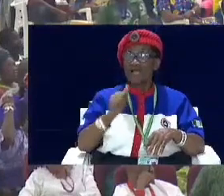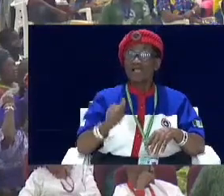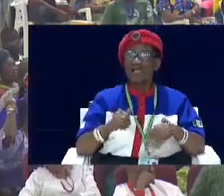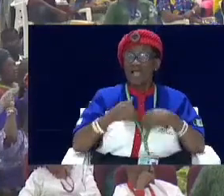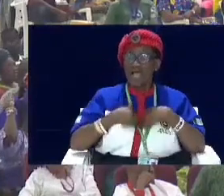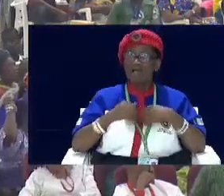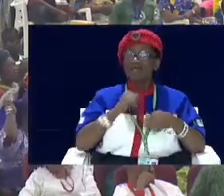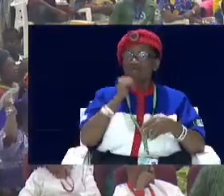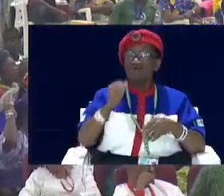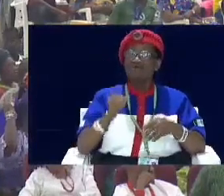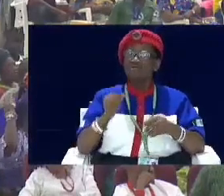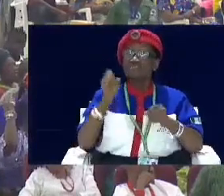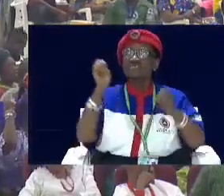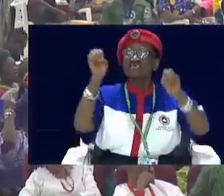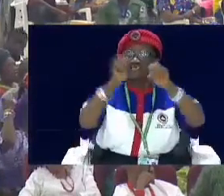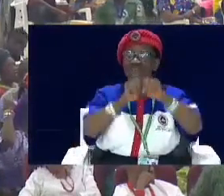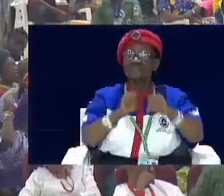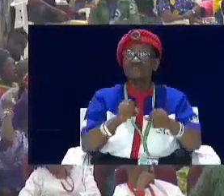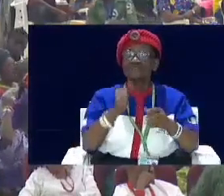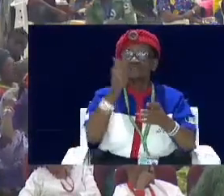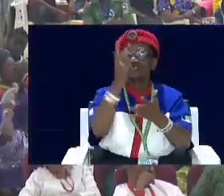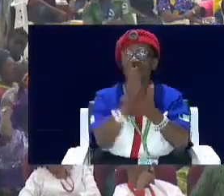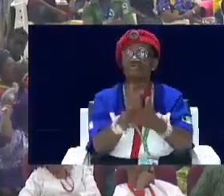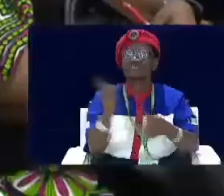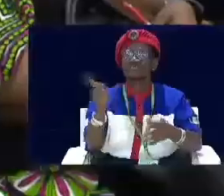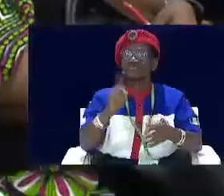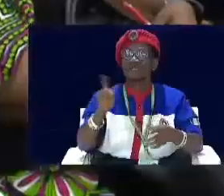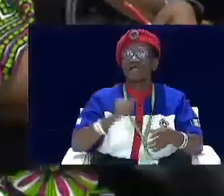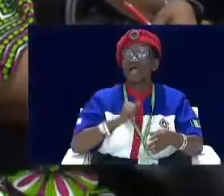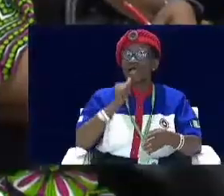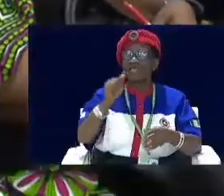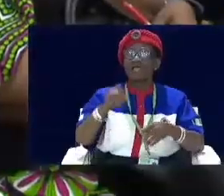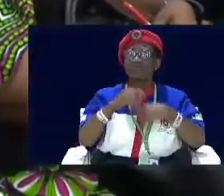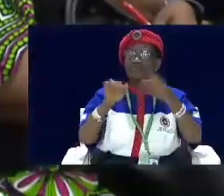I'm going. N ò tiẹ̀ tí ì débi tí mò ń lọ gan. I said, I'm going to